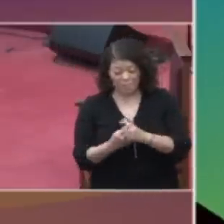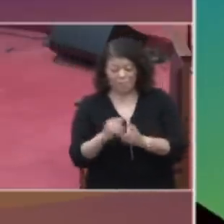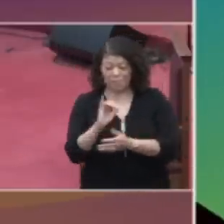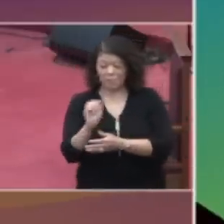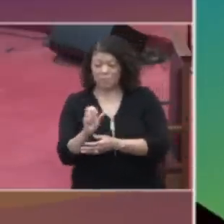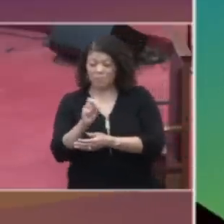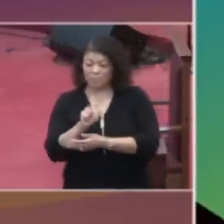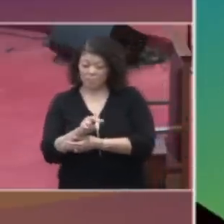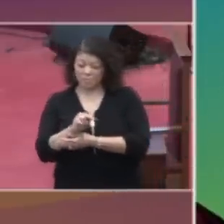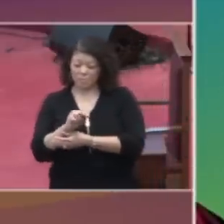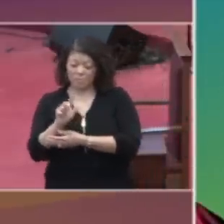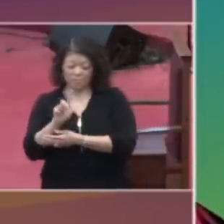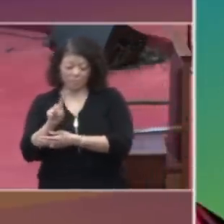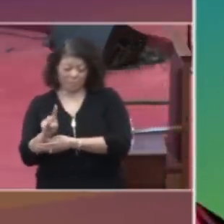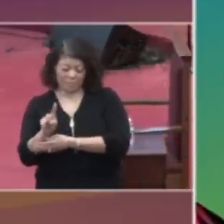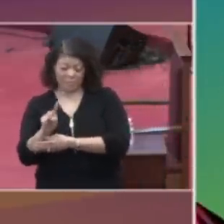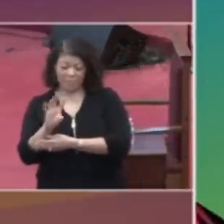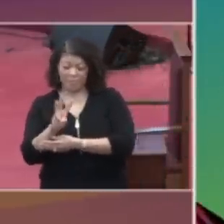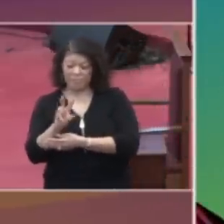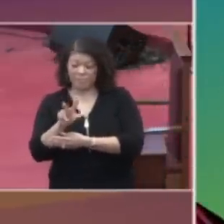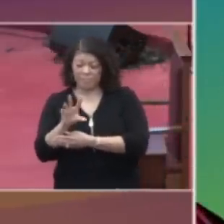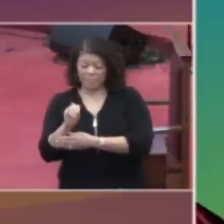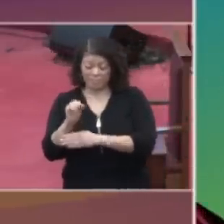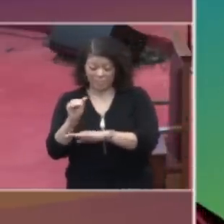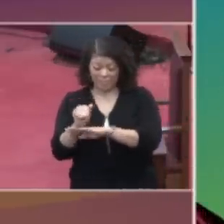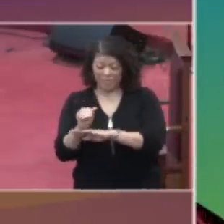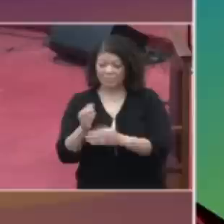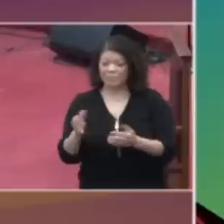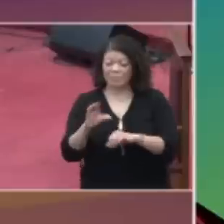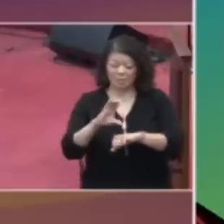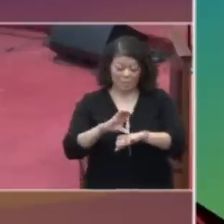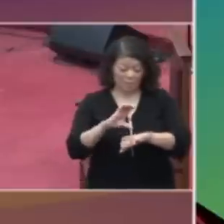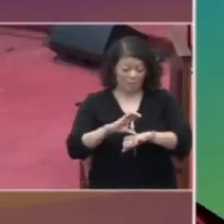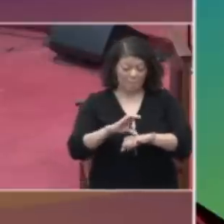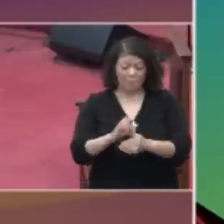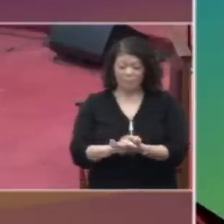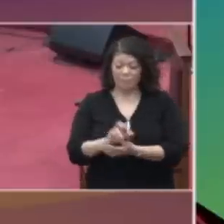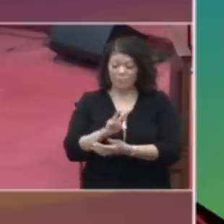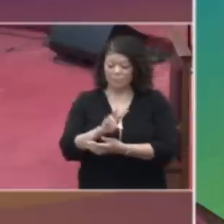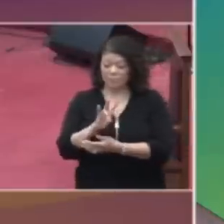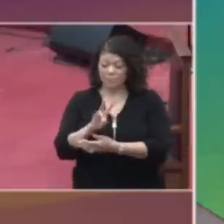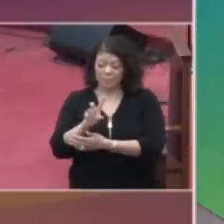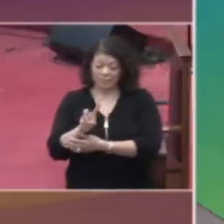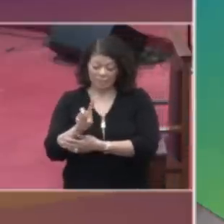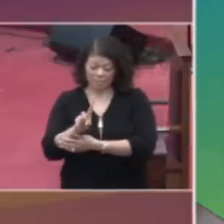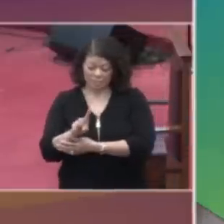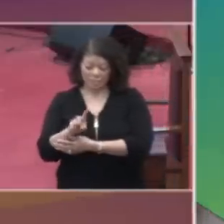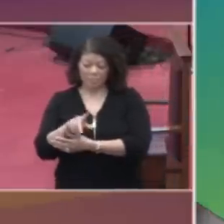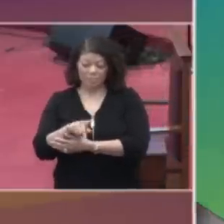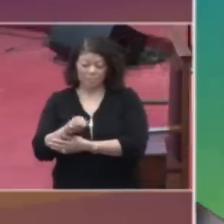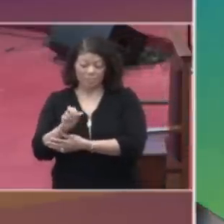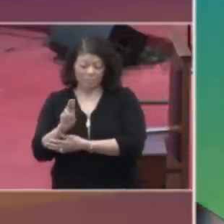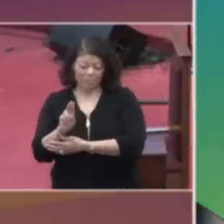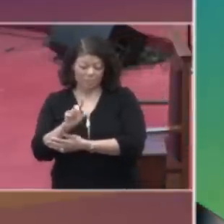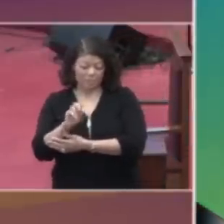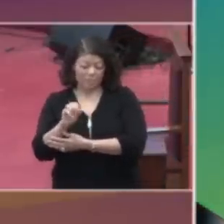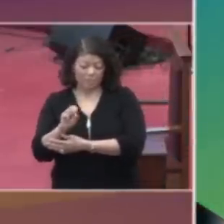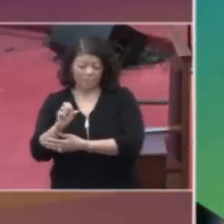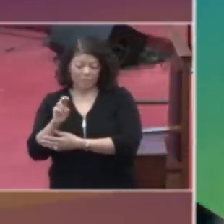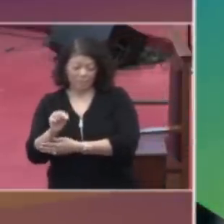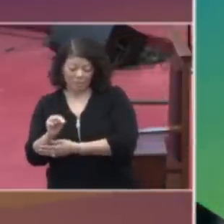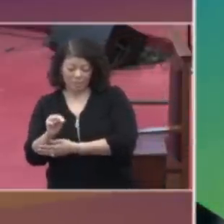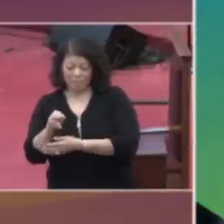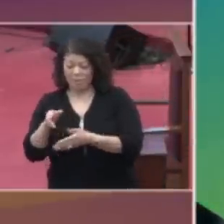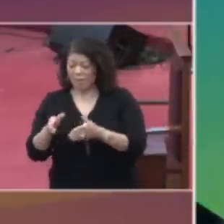January 31st at 6:30 p.m. at the church, located at 271 Paulson Avenue in East